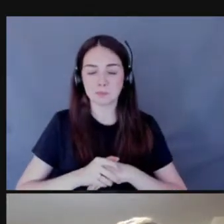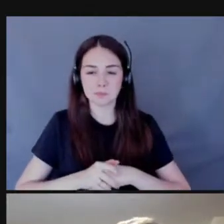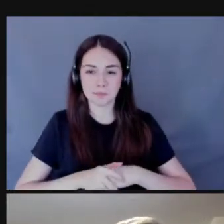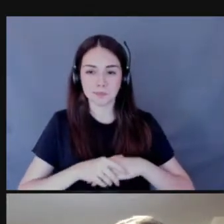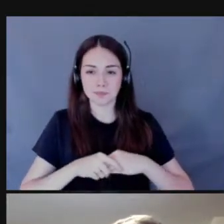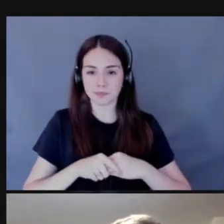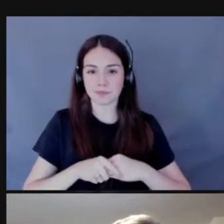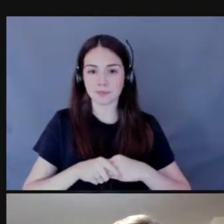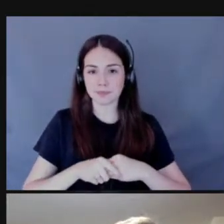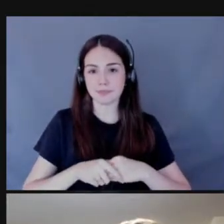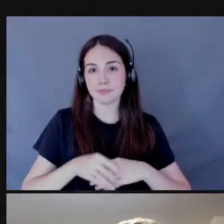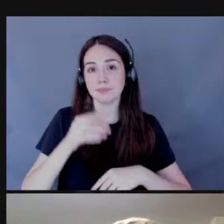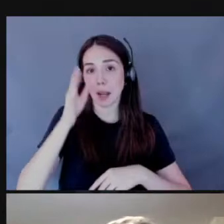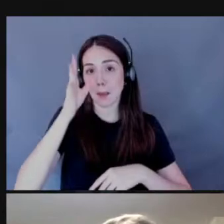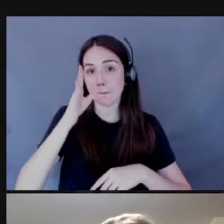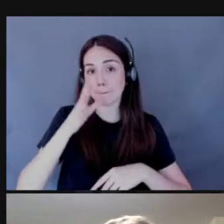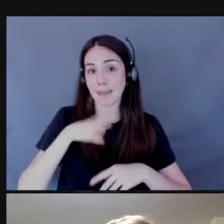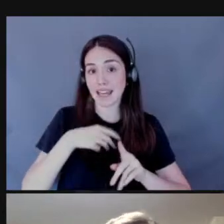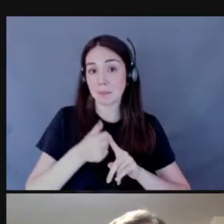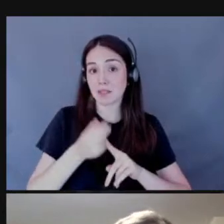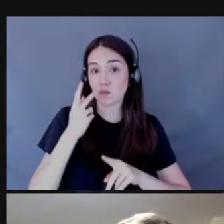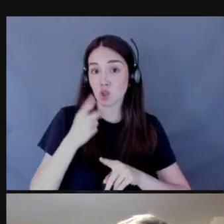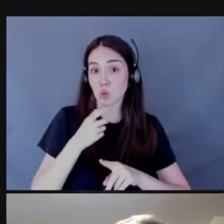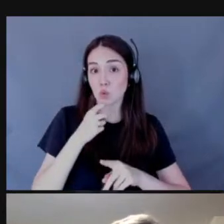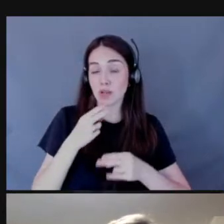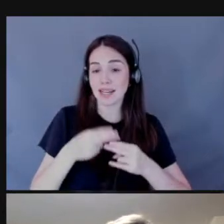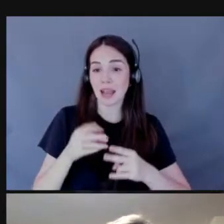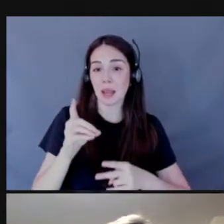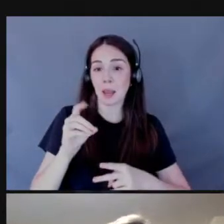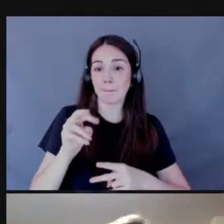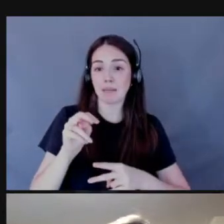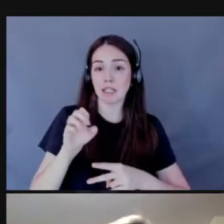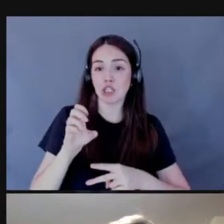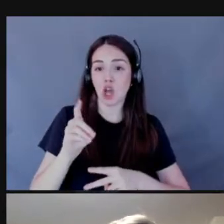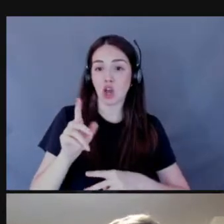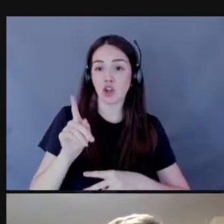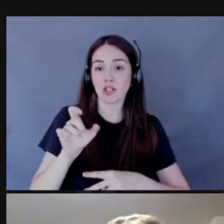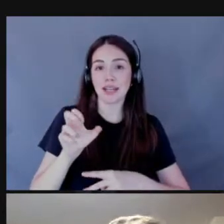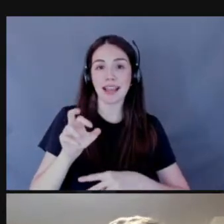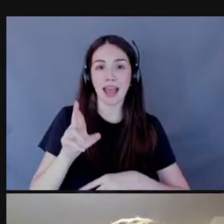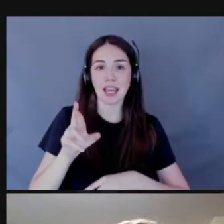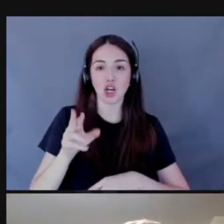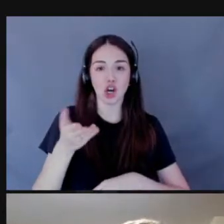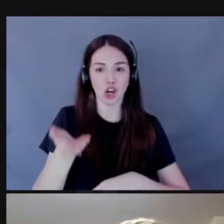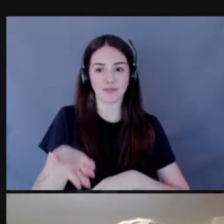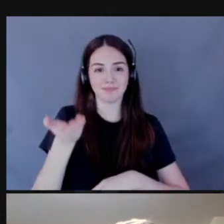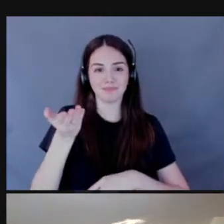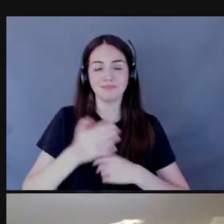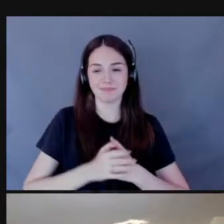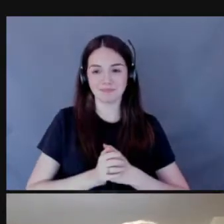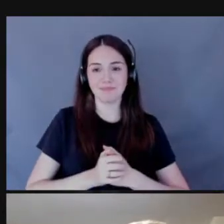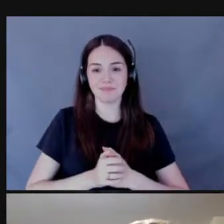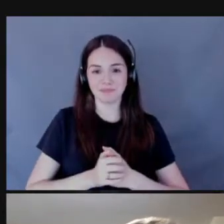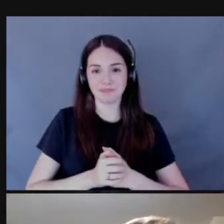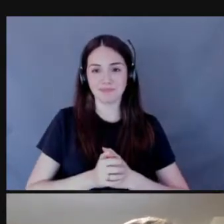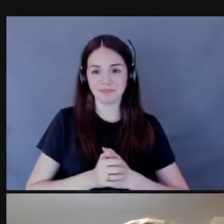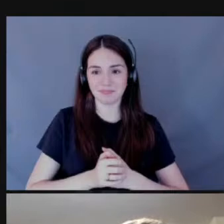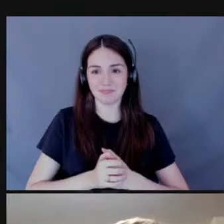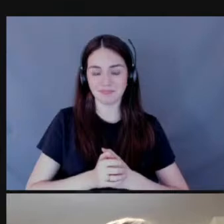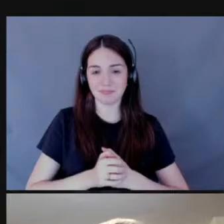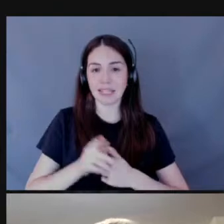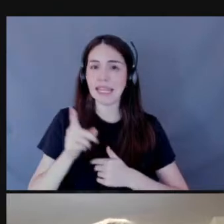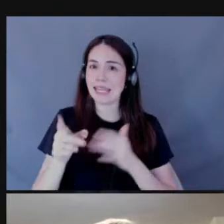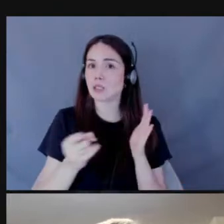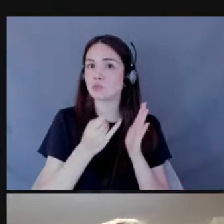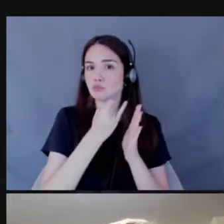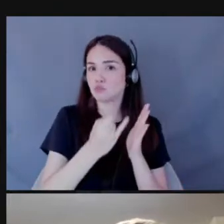The man who made the first sighting was a guy named Donald Kiker. And here he is, and the sketch that he drew of what